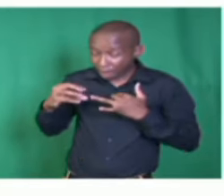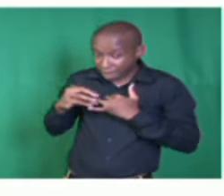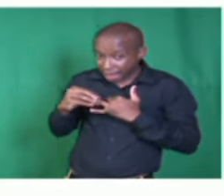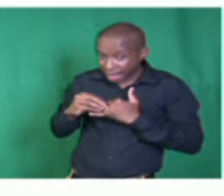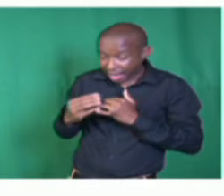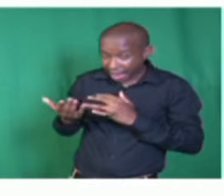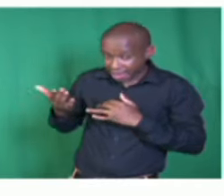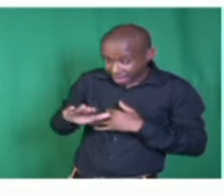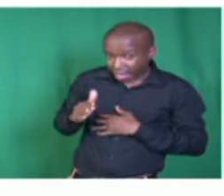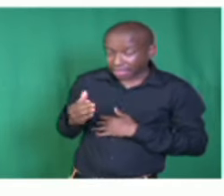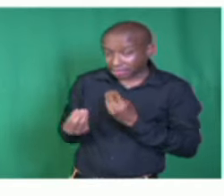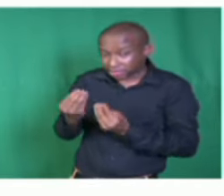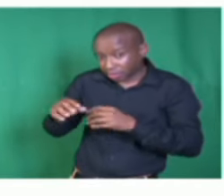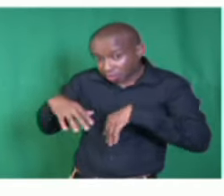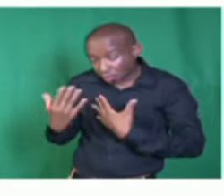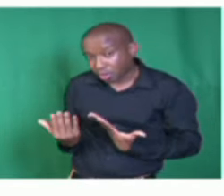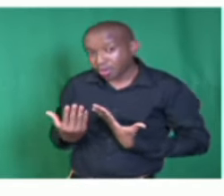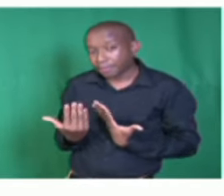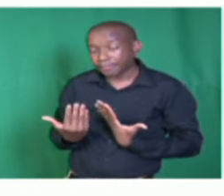he dies without children, then